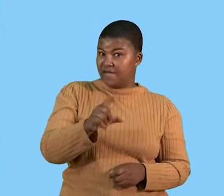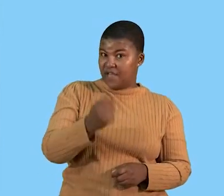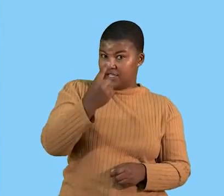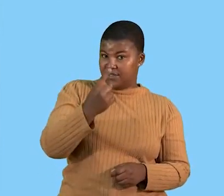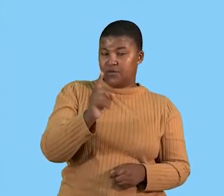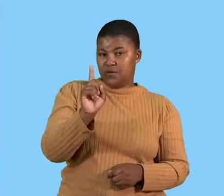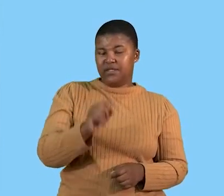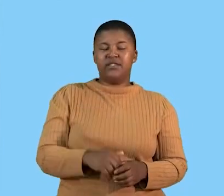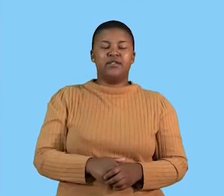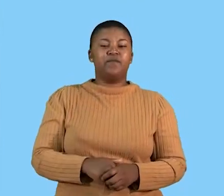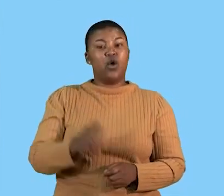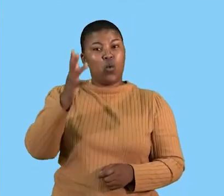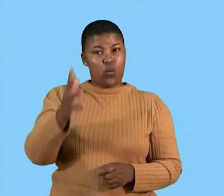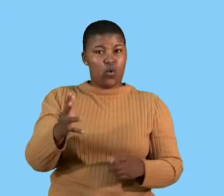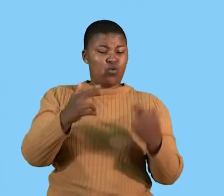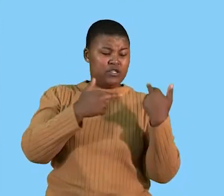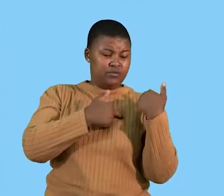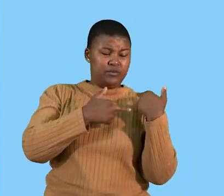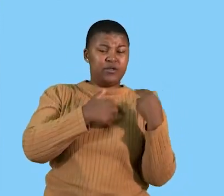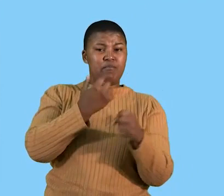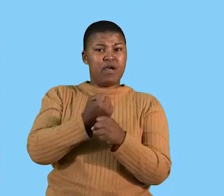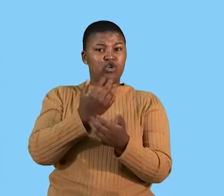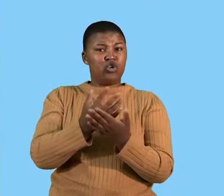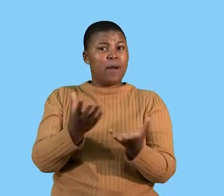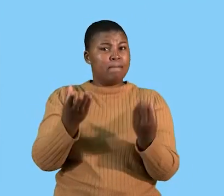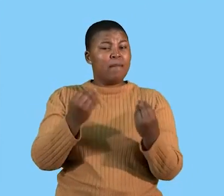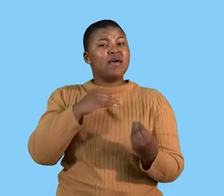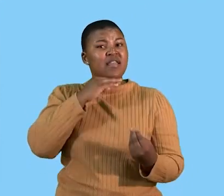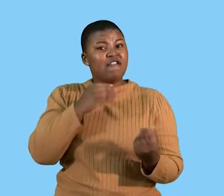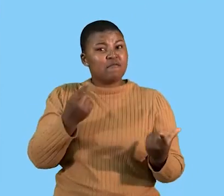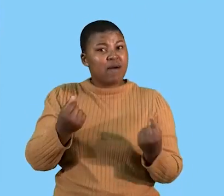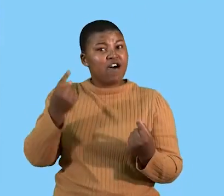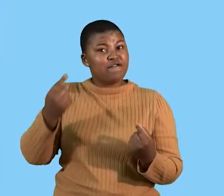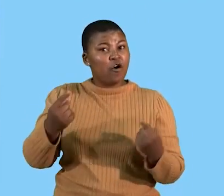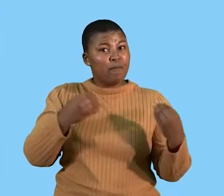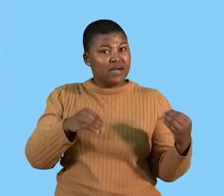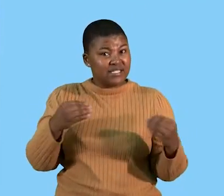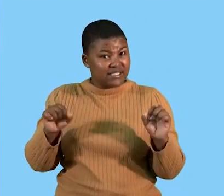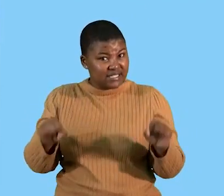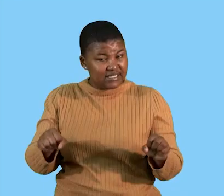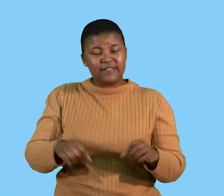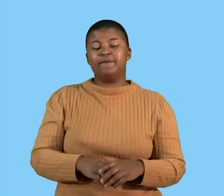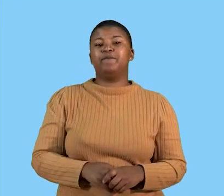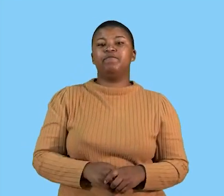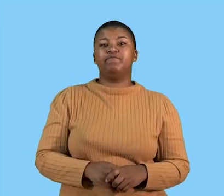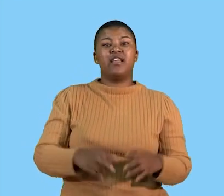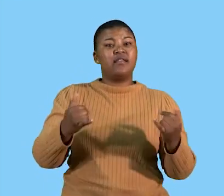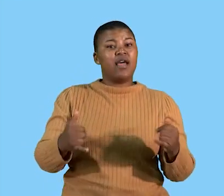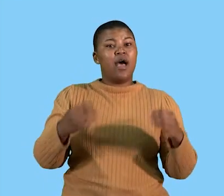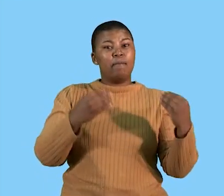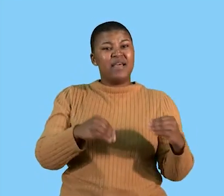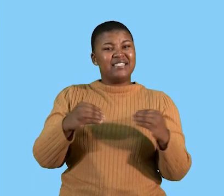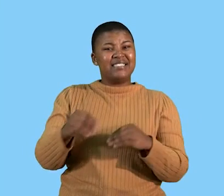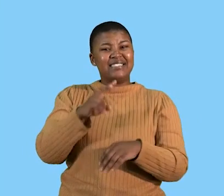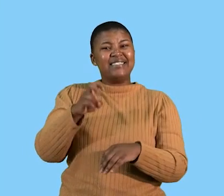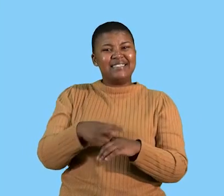be responsible for securing or even getting enough money for our business. So our business needs